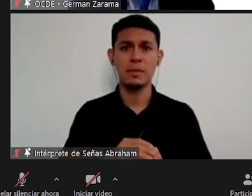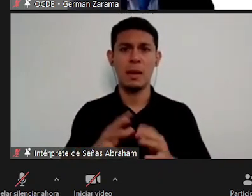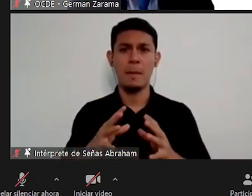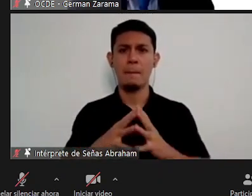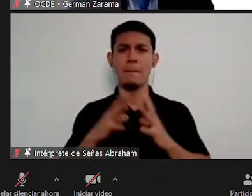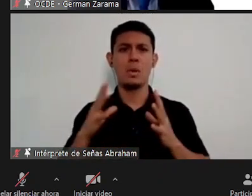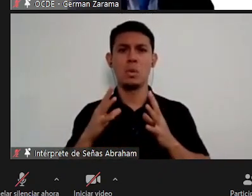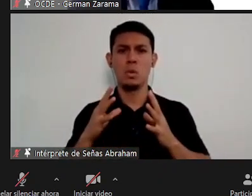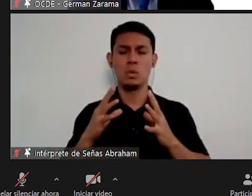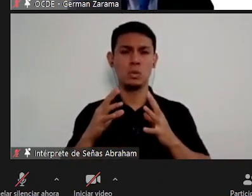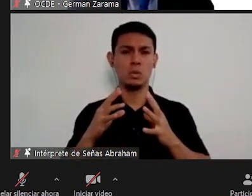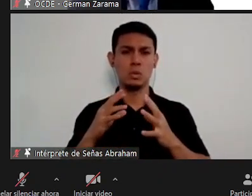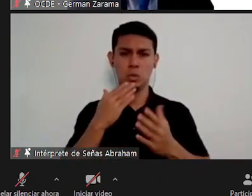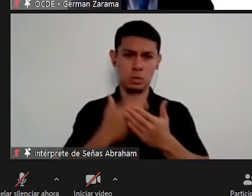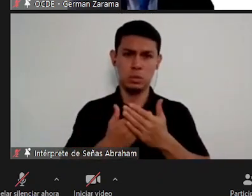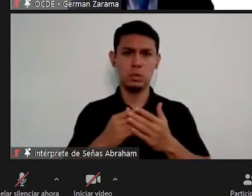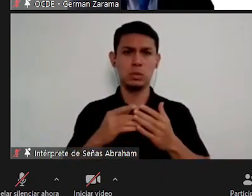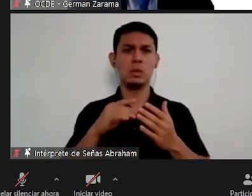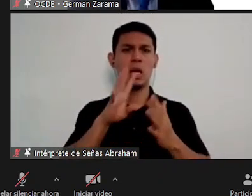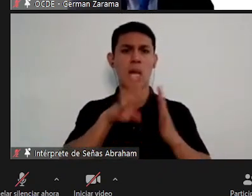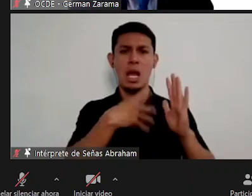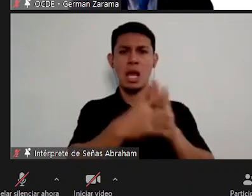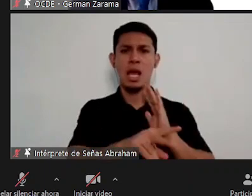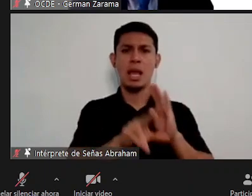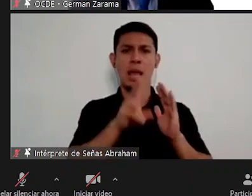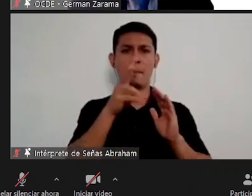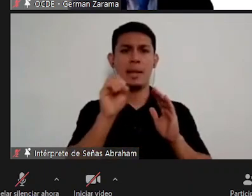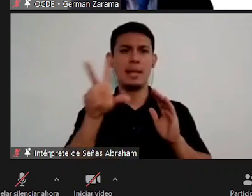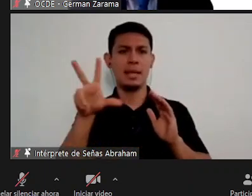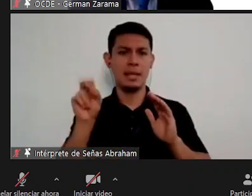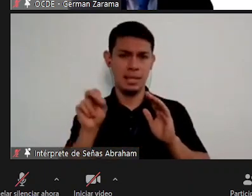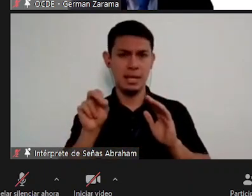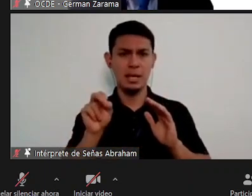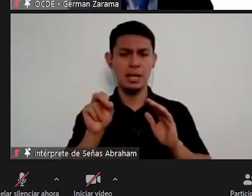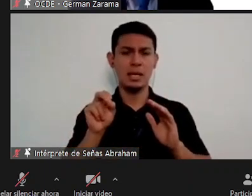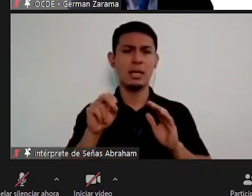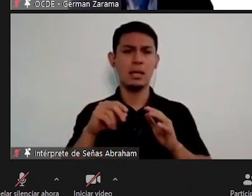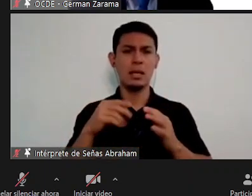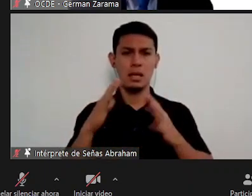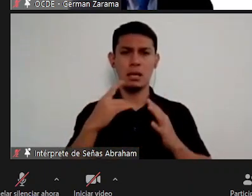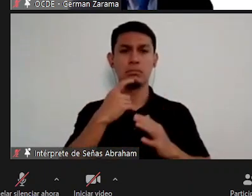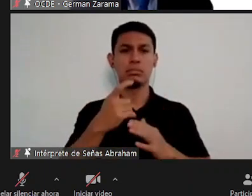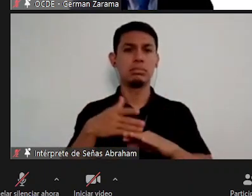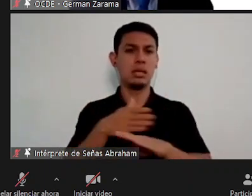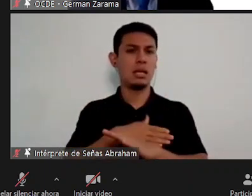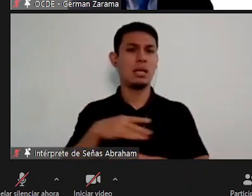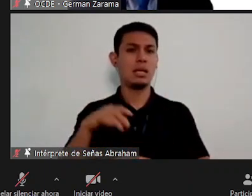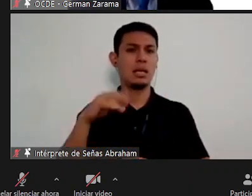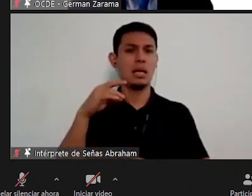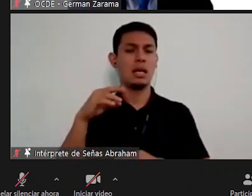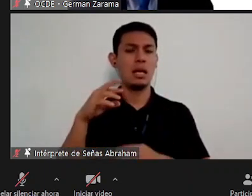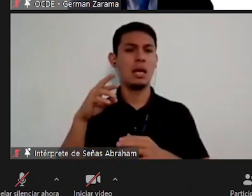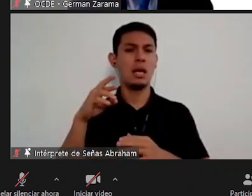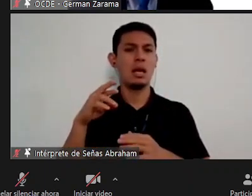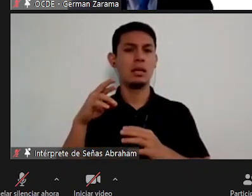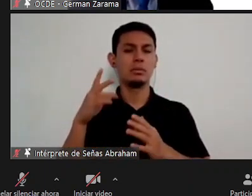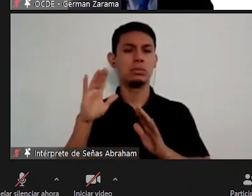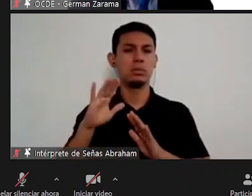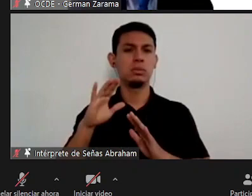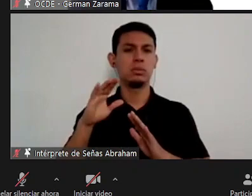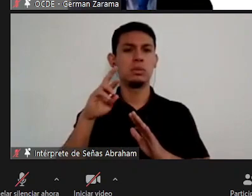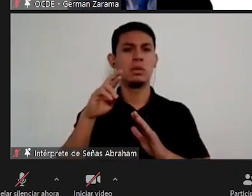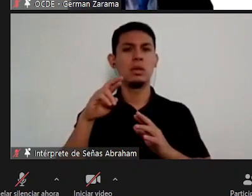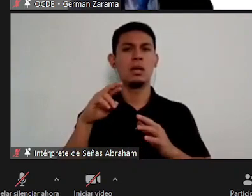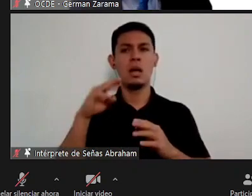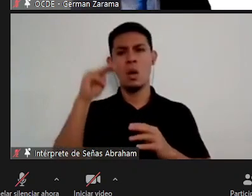see it as very synergical with the 2030 agenda with the different multi-stakeholders and other international